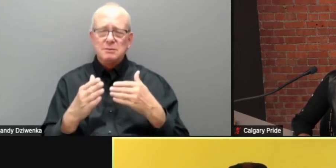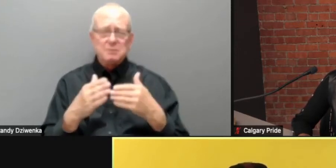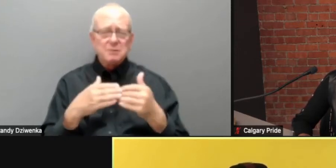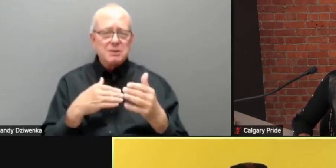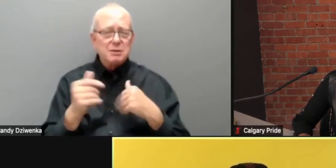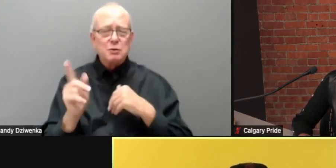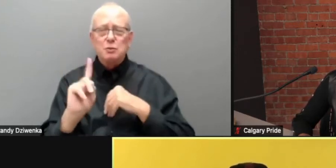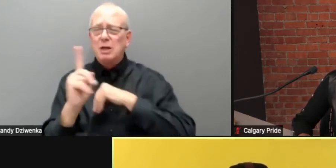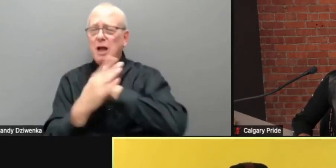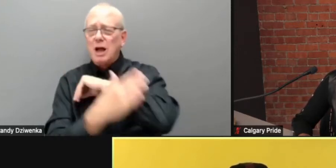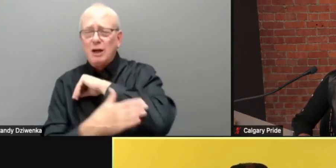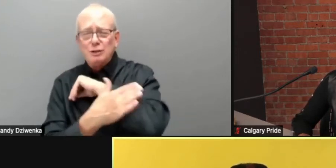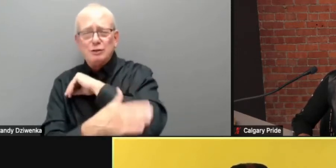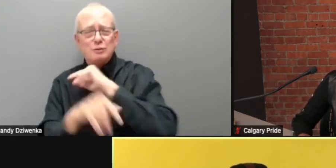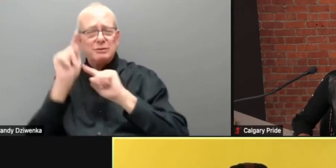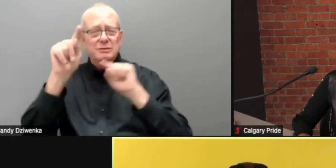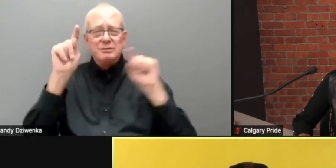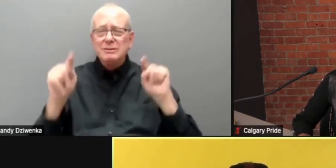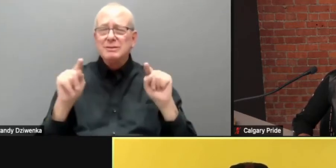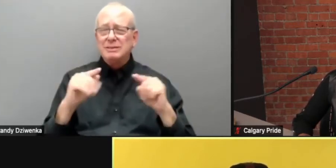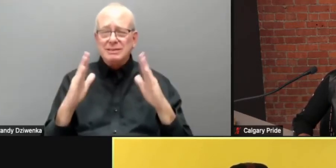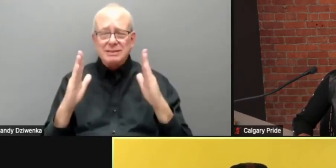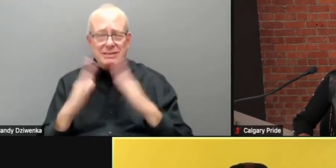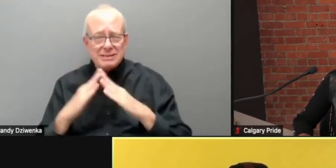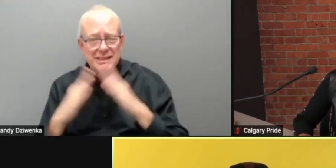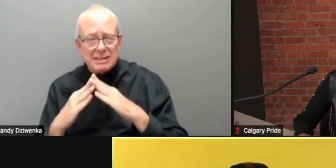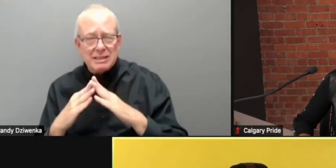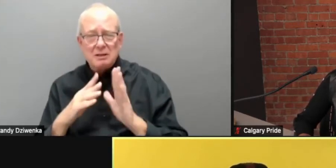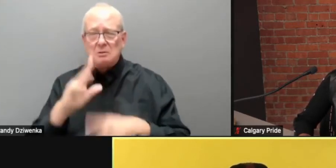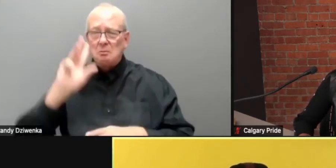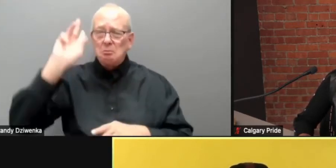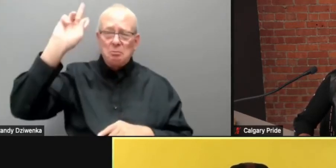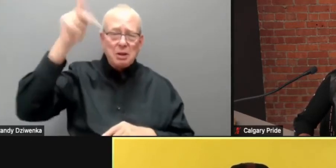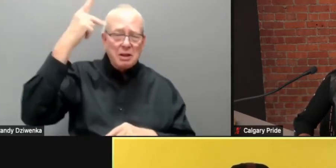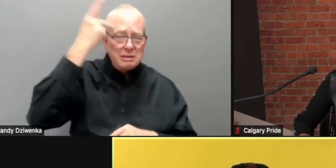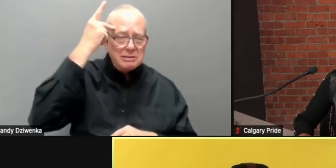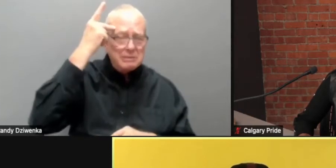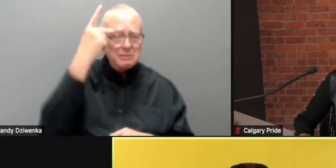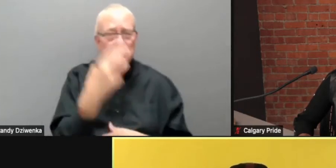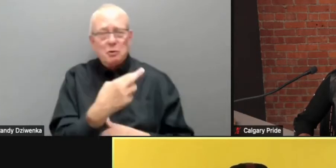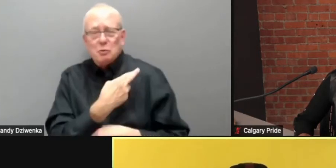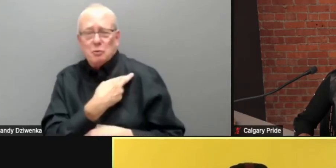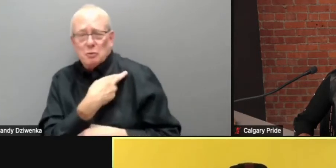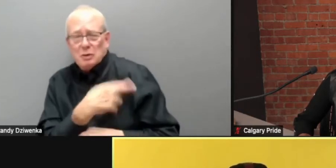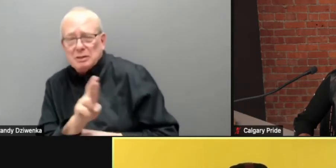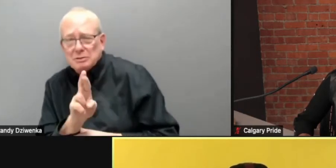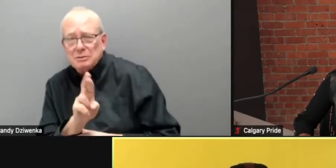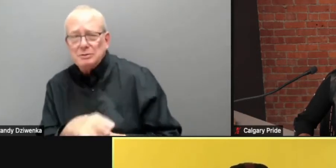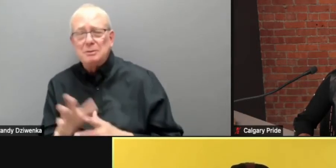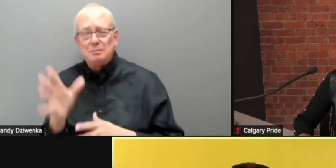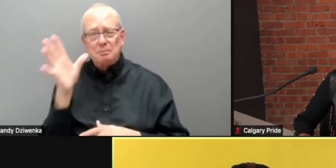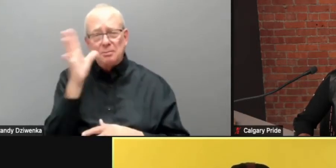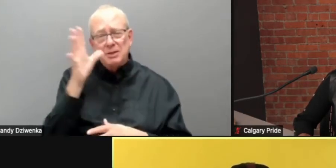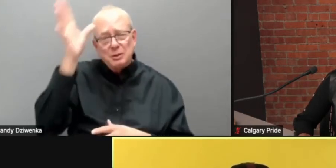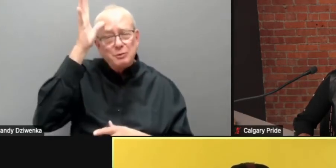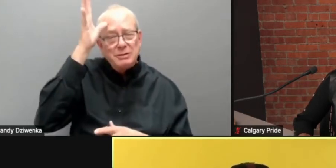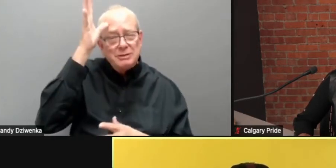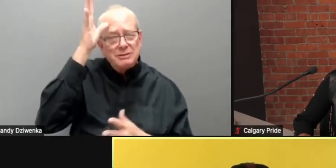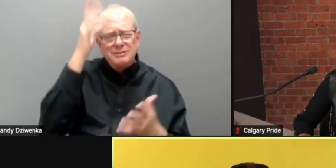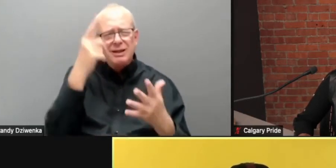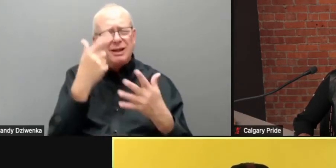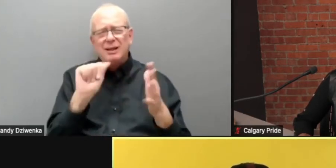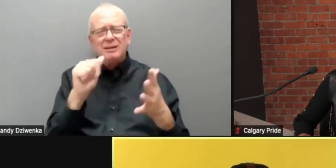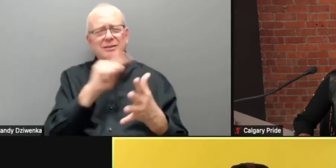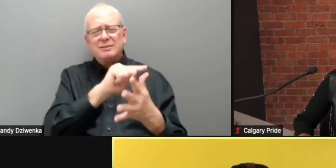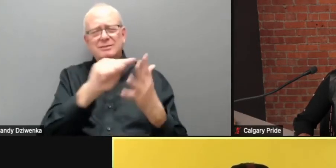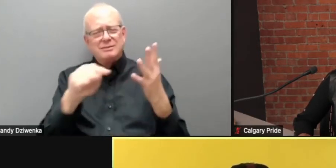be political, they may be government, maybe religious leaders, parents, education institutions, anything. But that's some